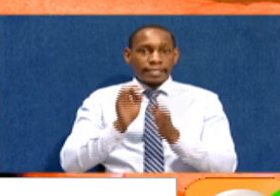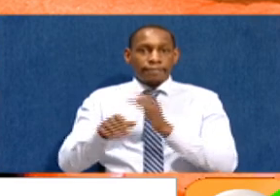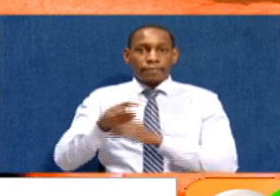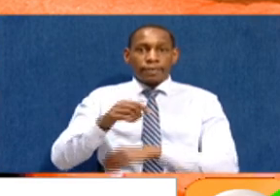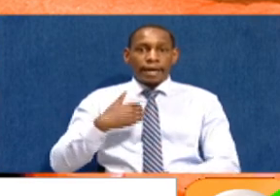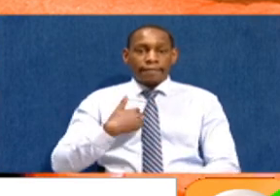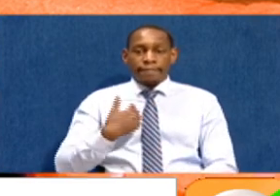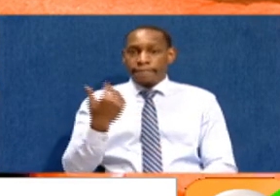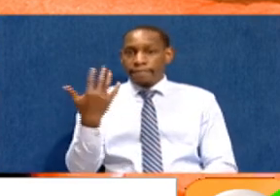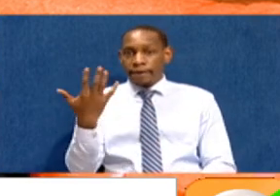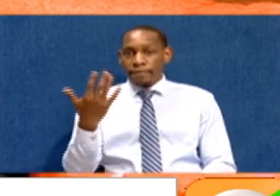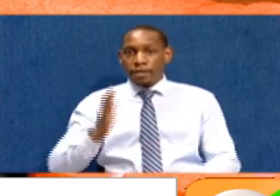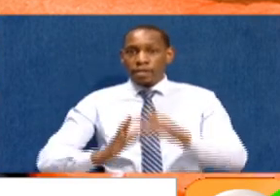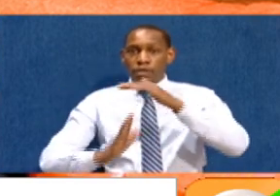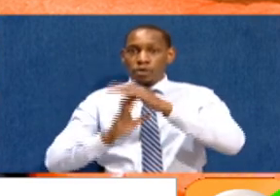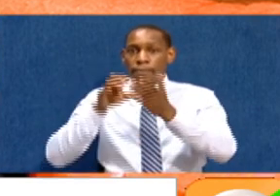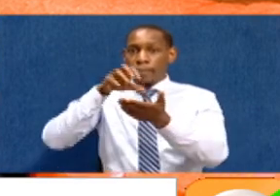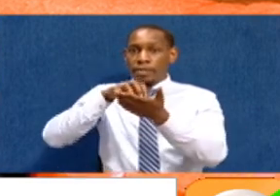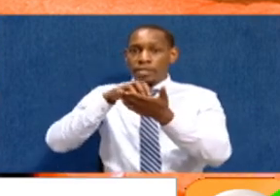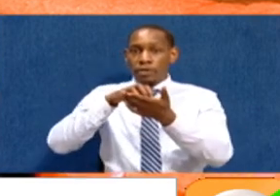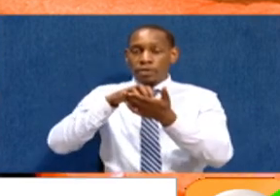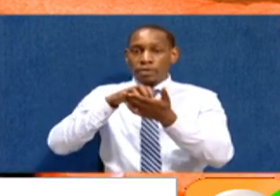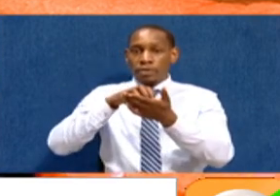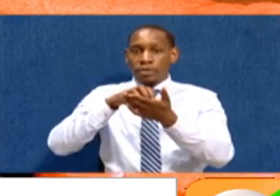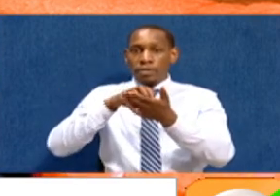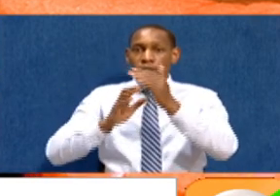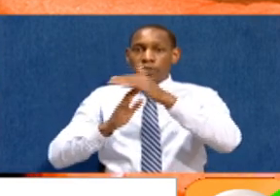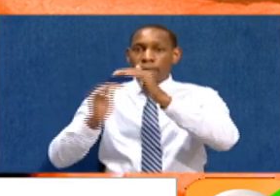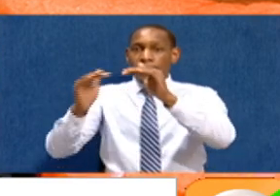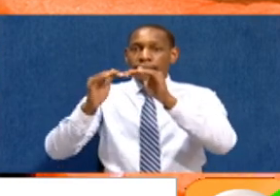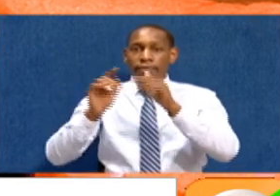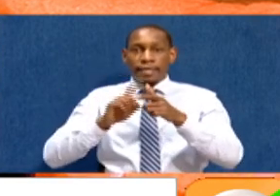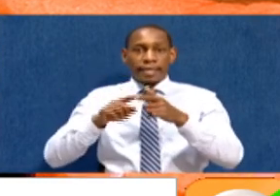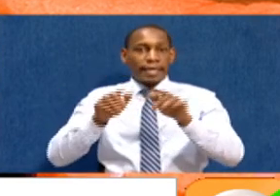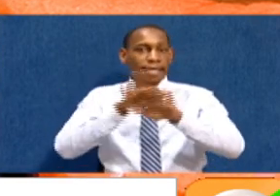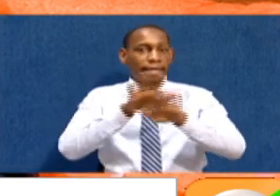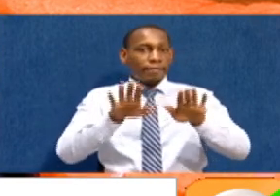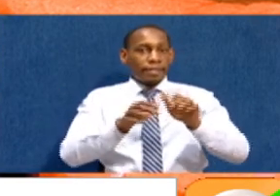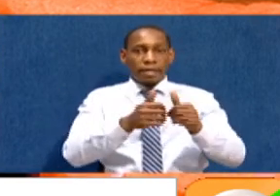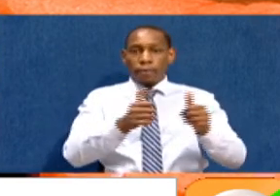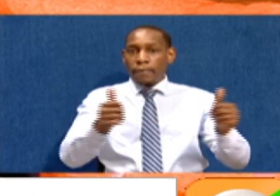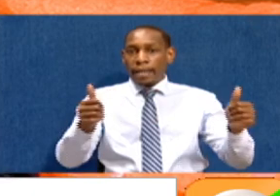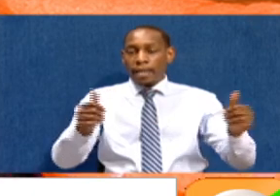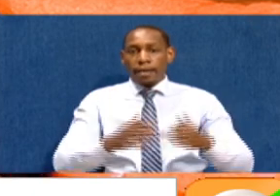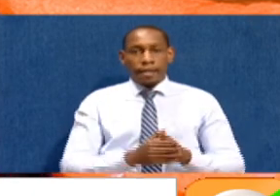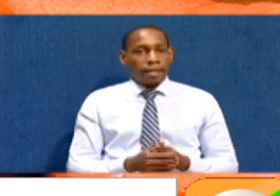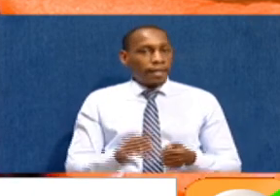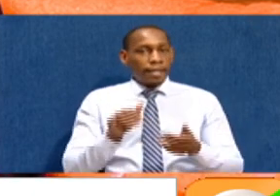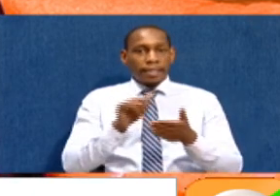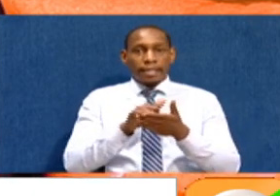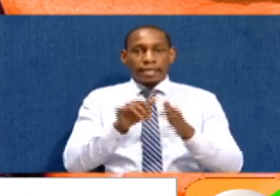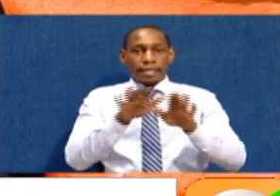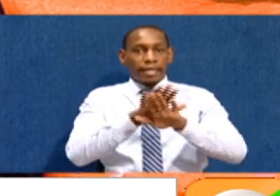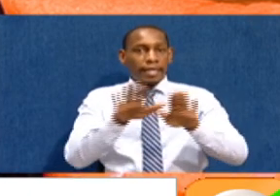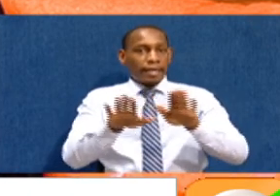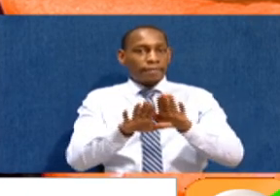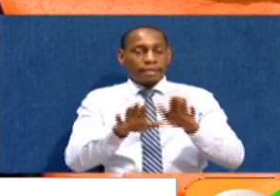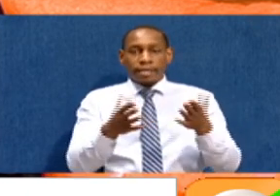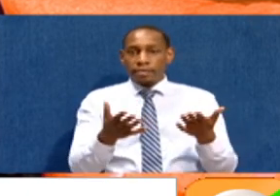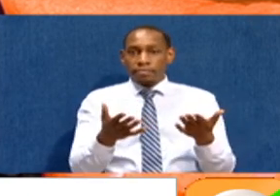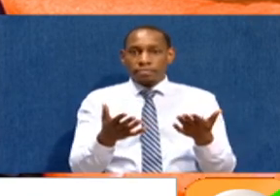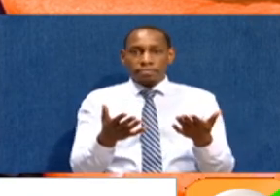have five senior positions at the top, then everything will be all right. Mm. That everything does